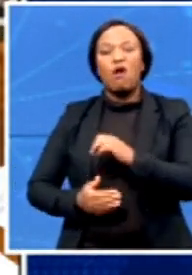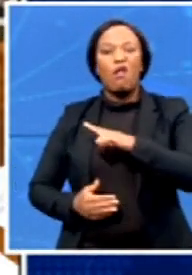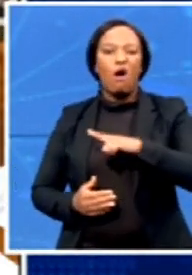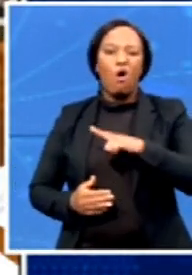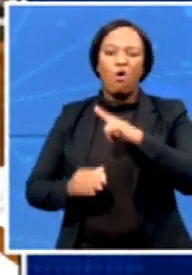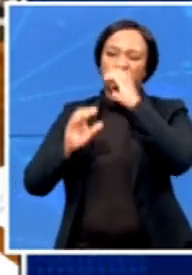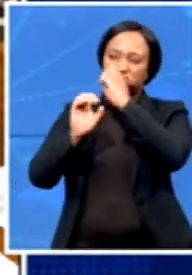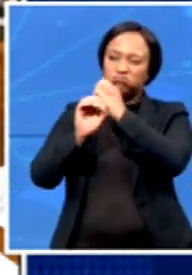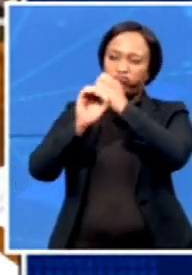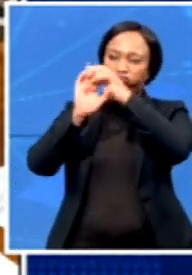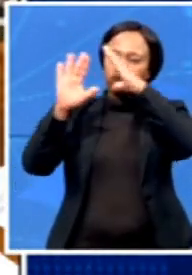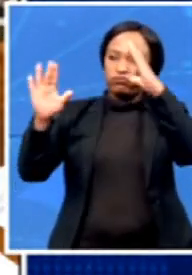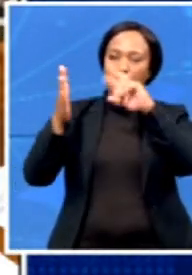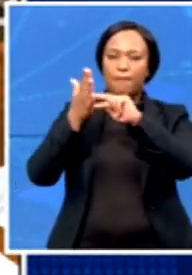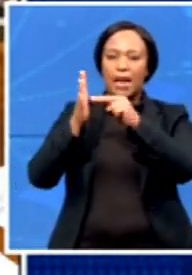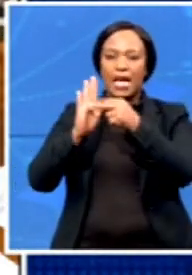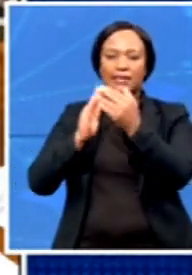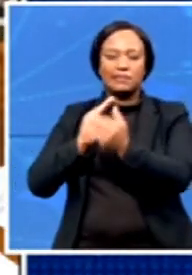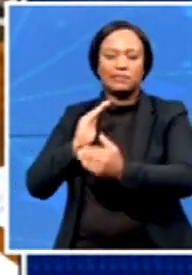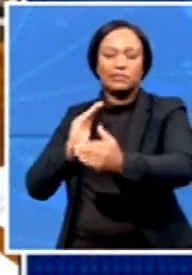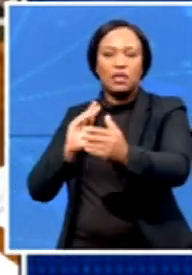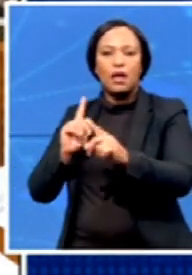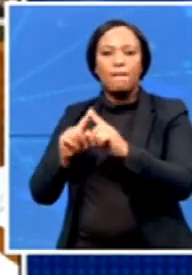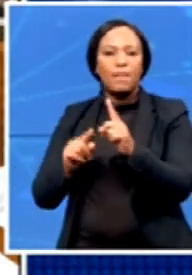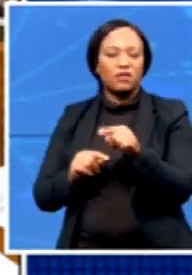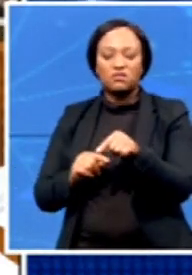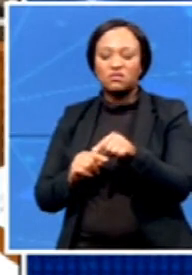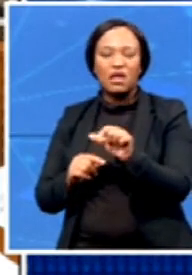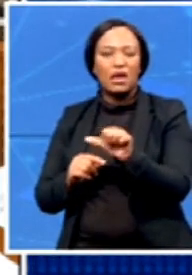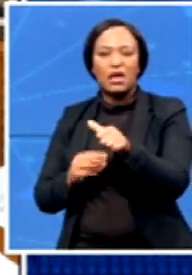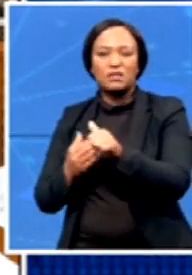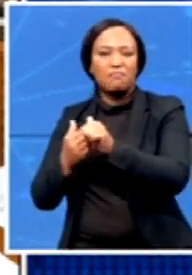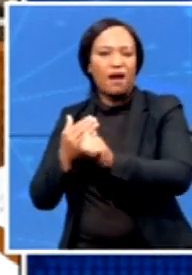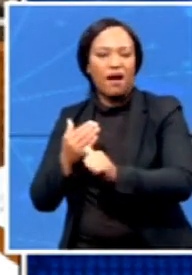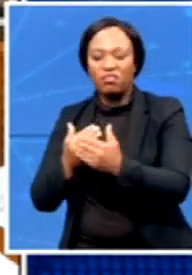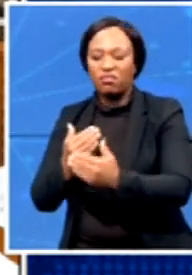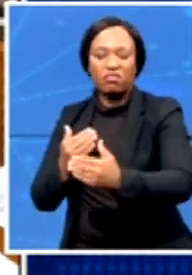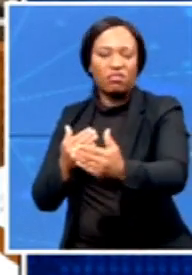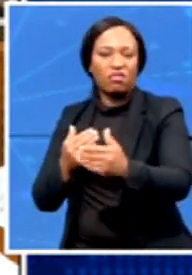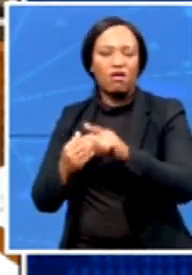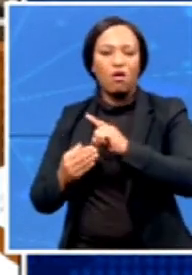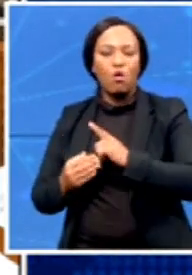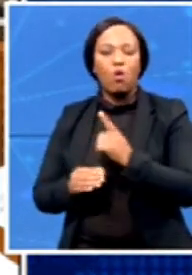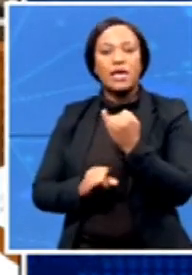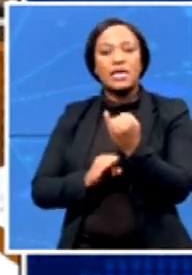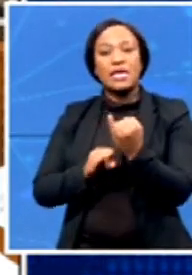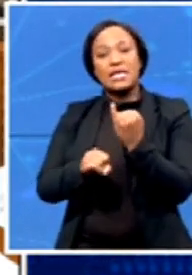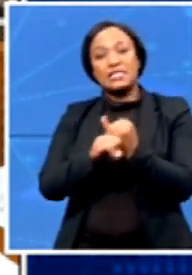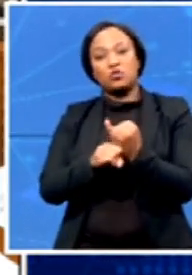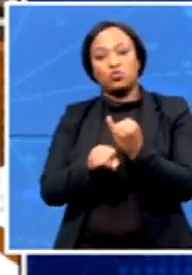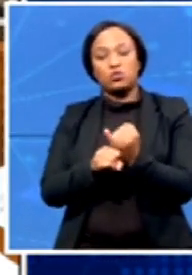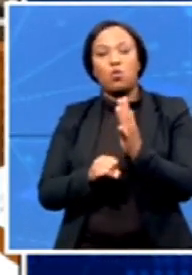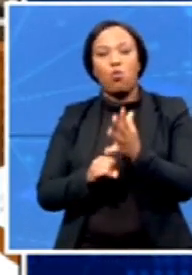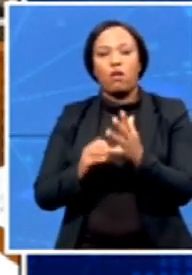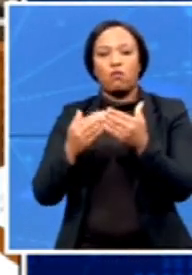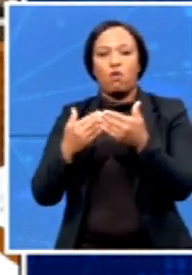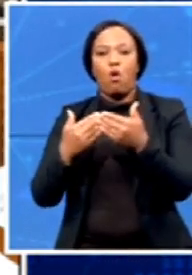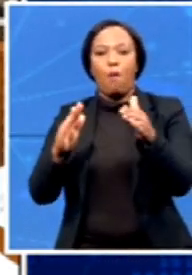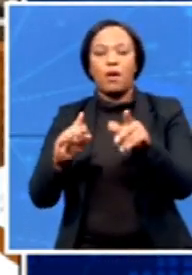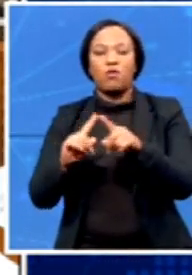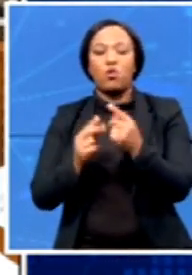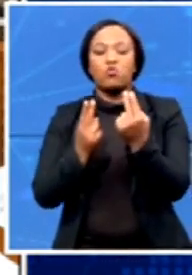month, educational institutions open once again to allow students into a new year. And there are a myriad of